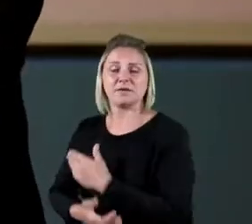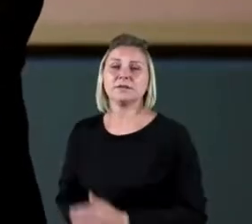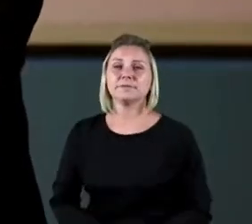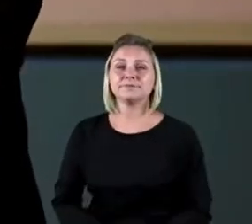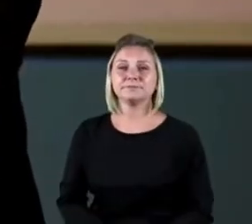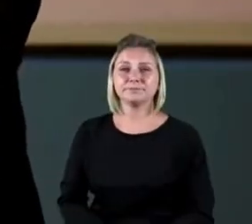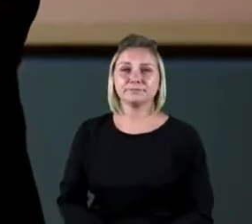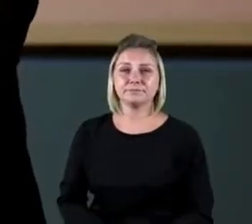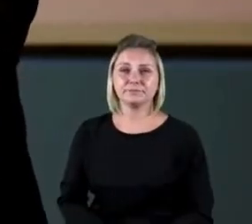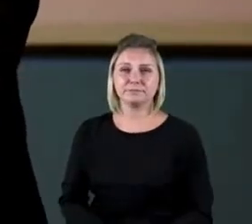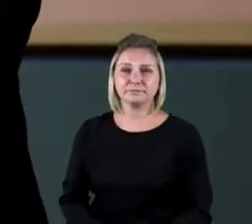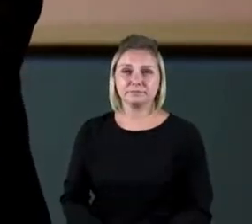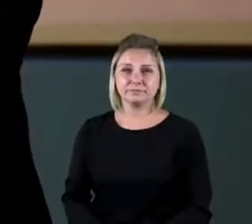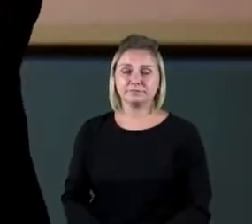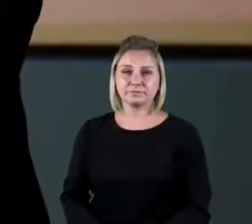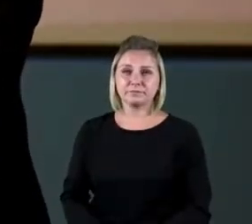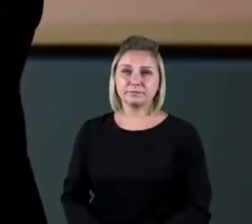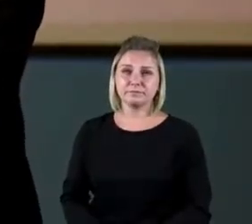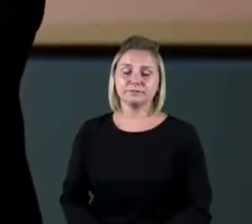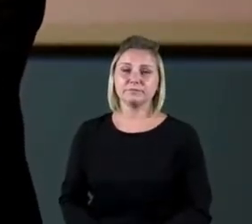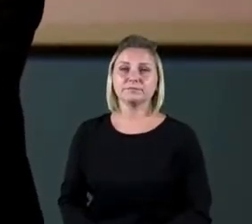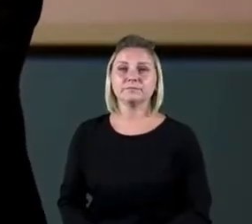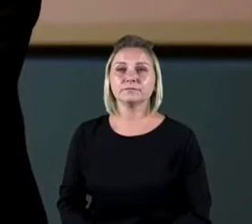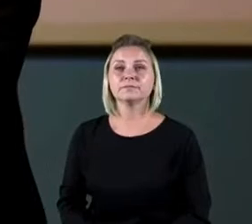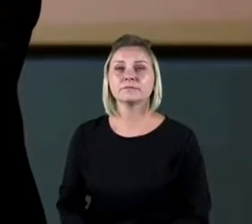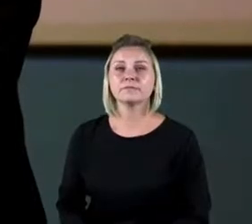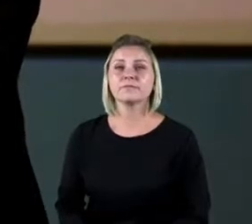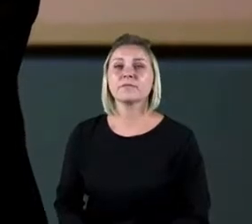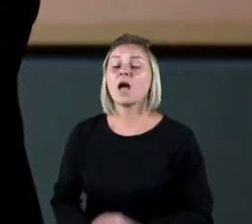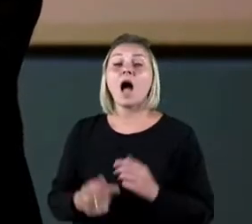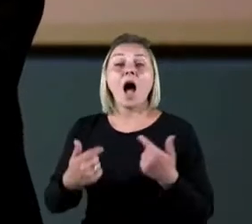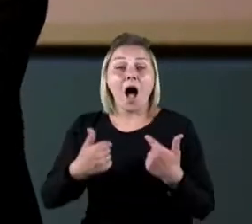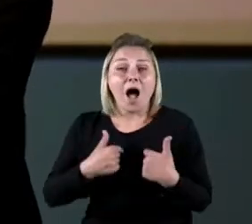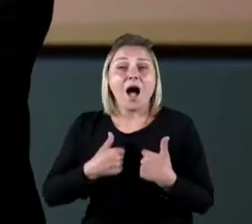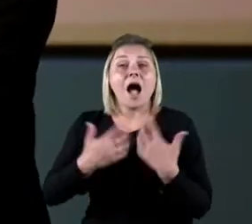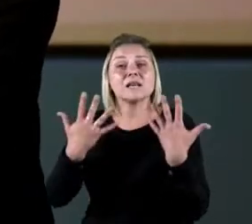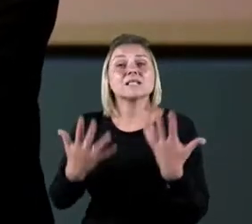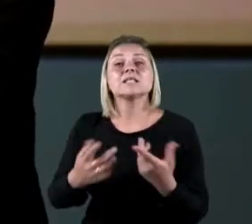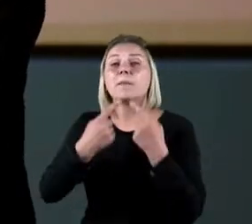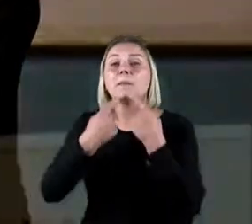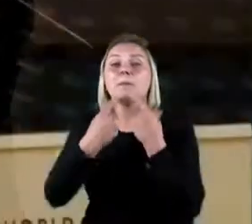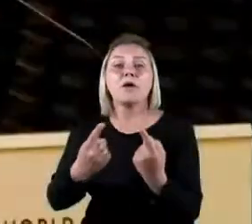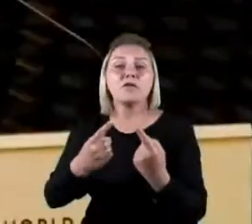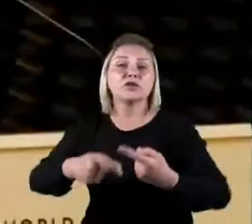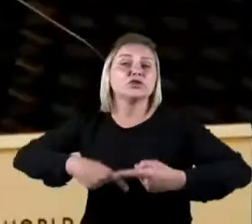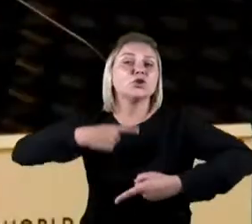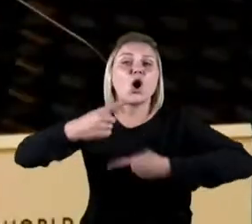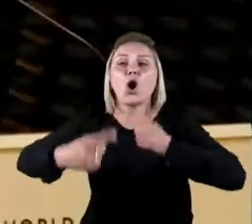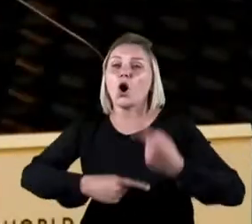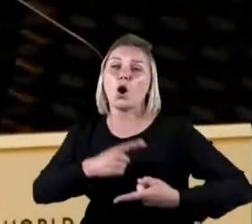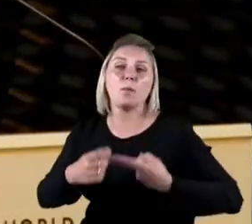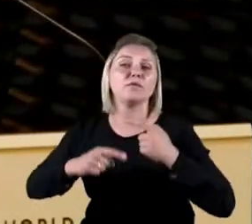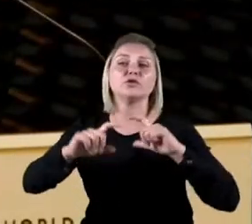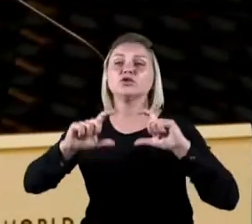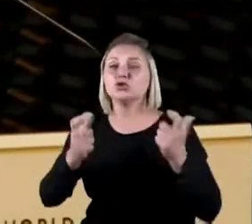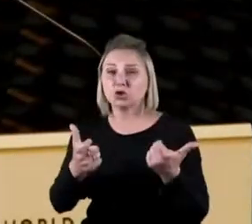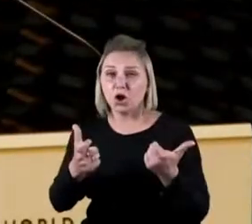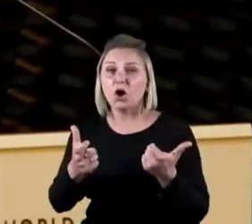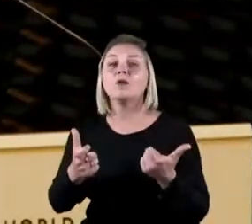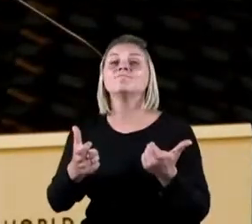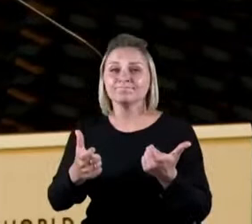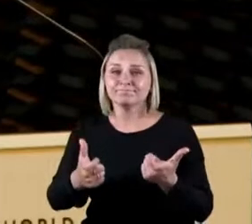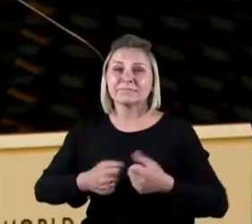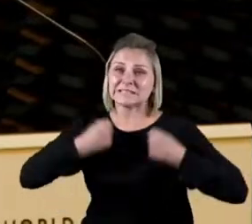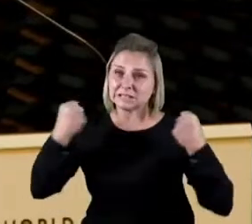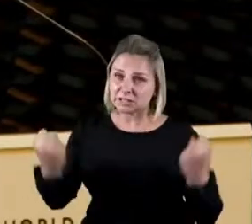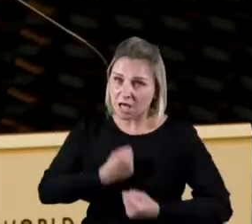wanted to give to you today on behalf of my network is we are ready. We build our strategies. We